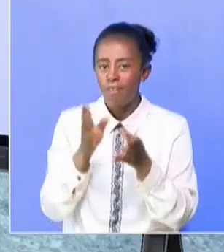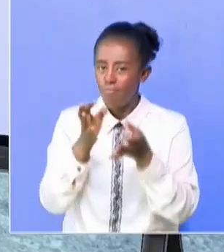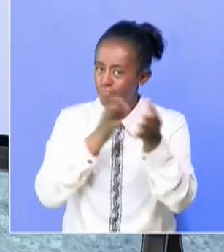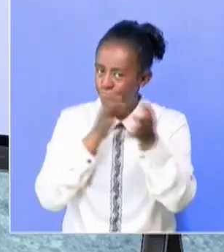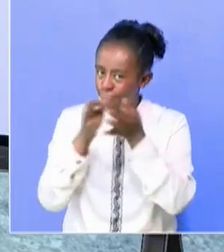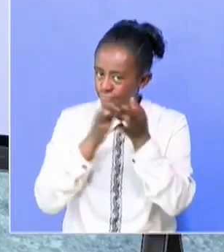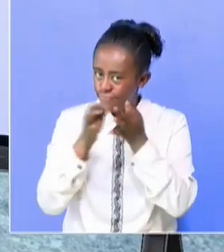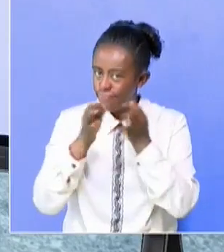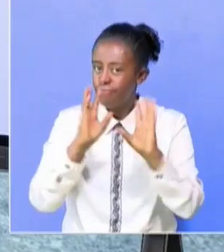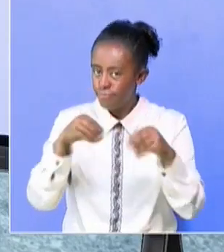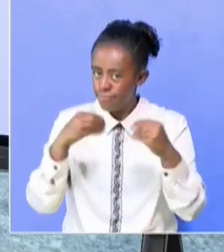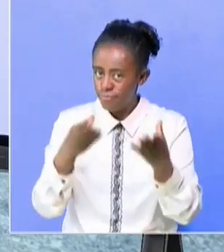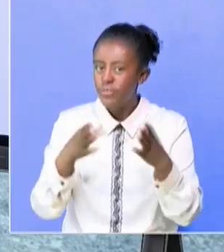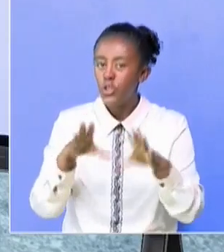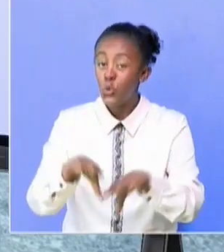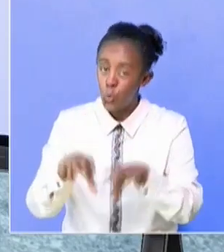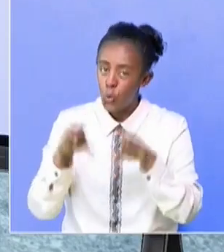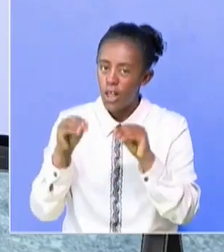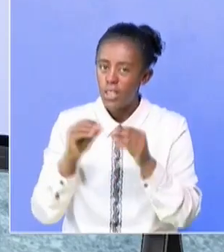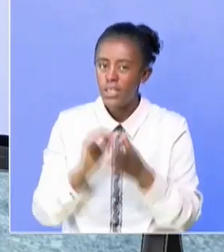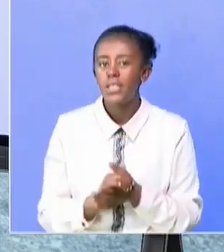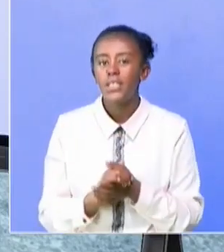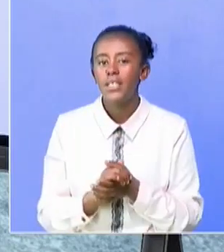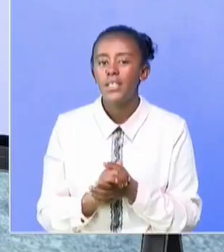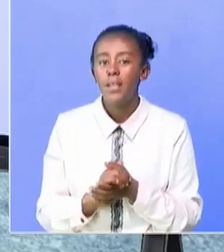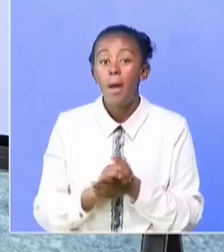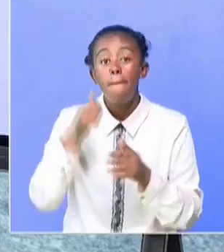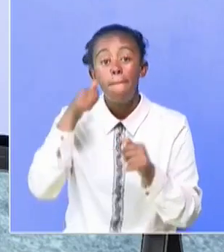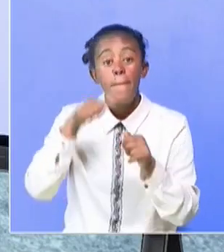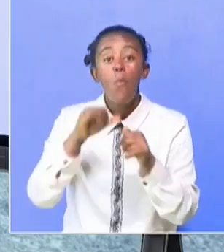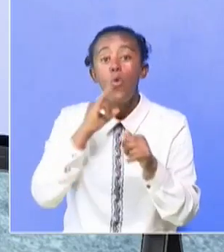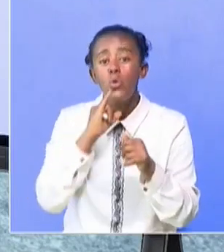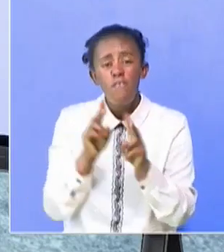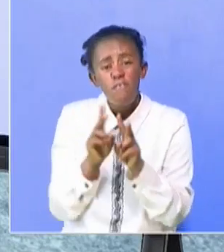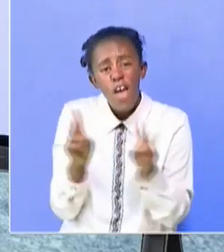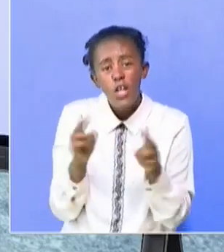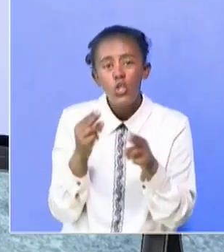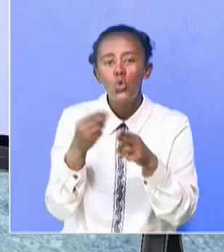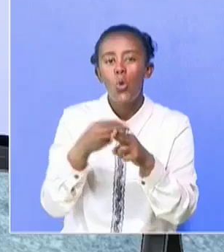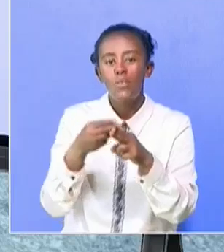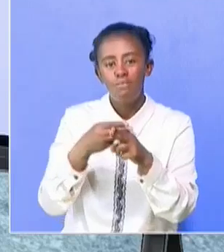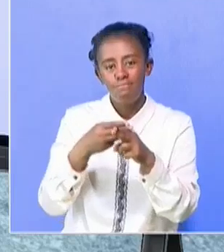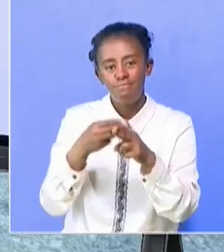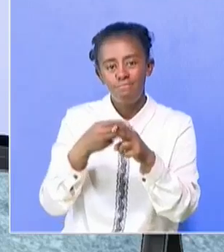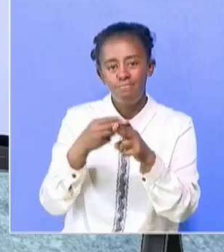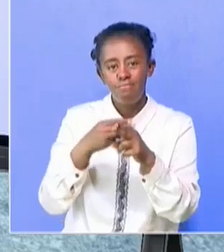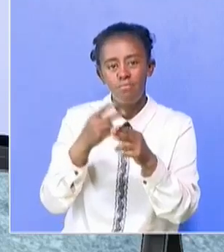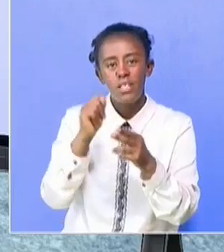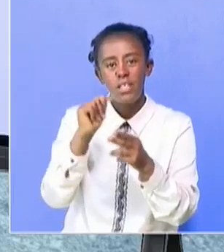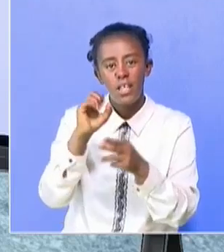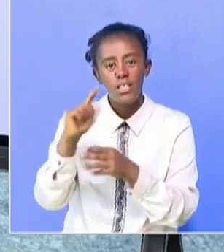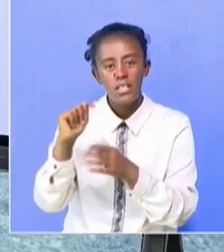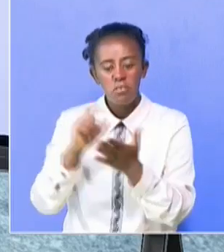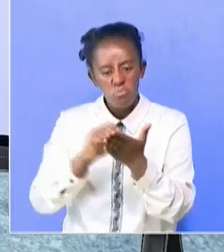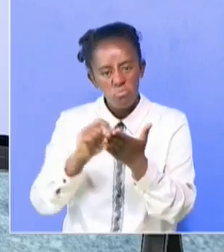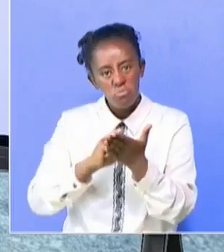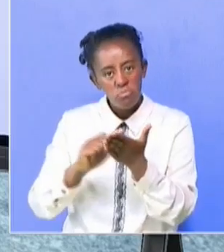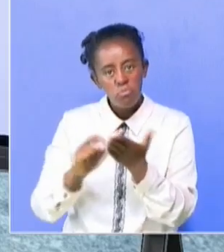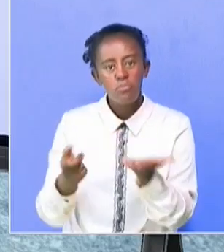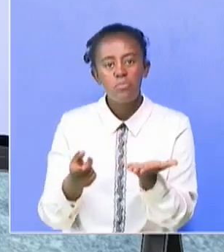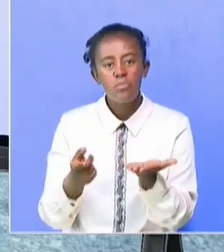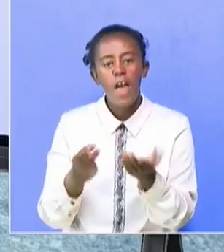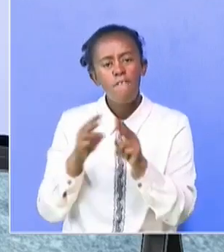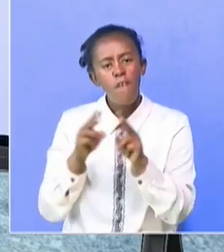what memo means, students. Memo is a very short text, a very